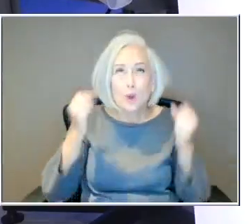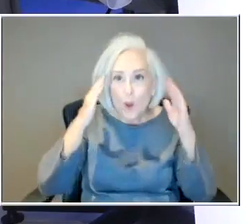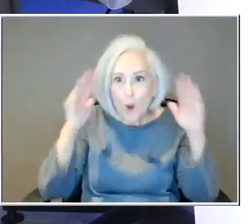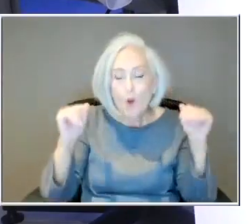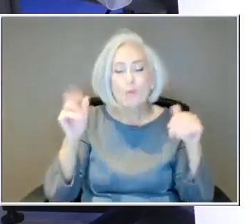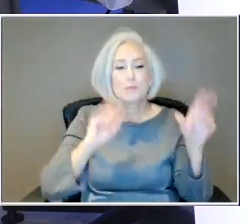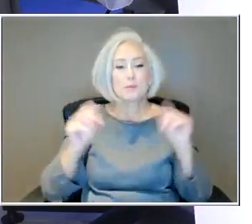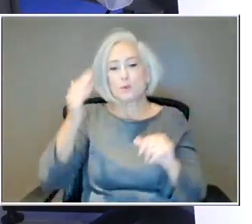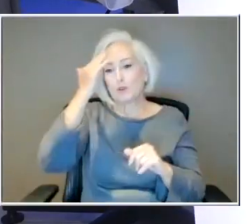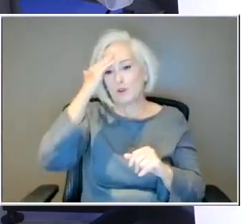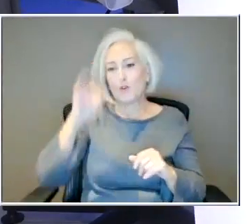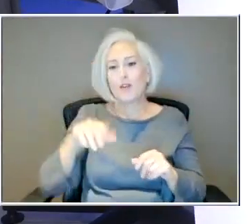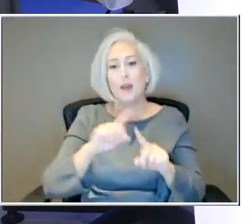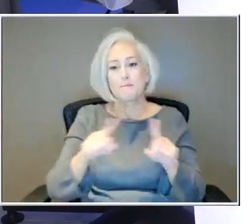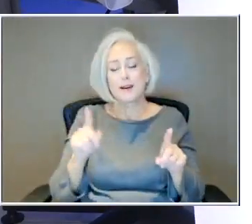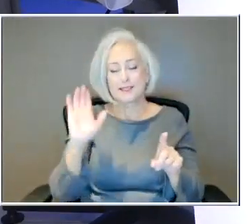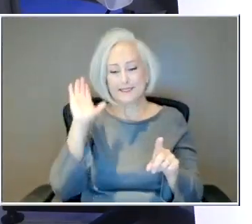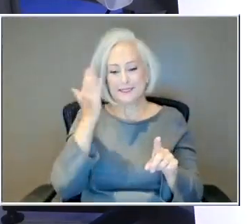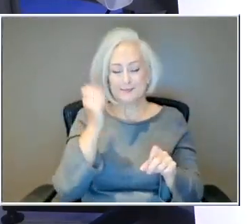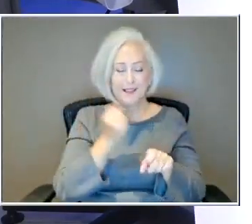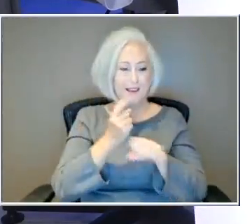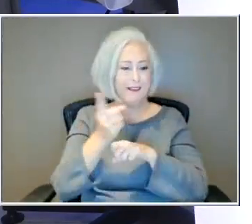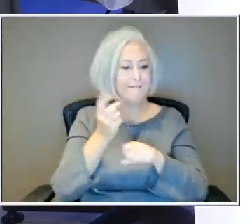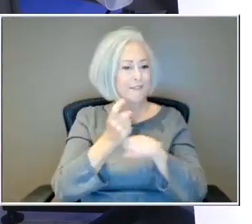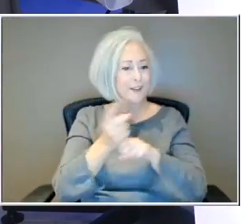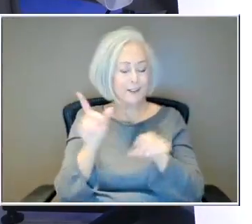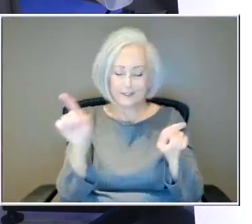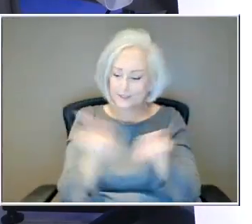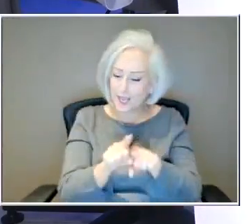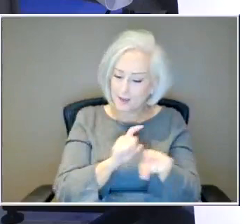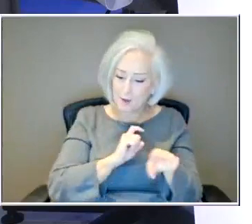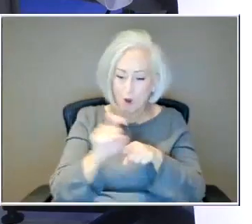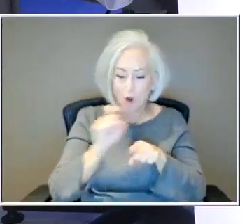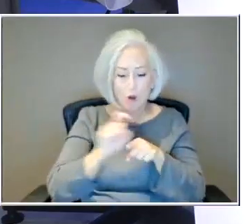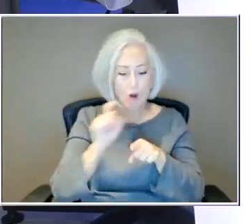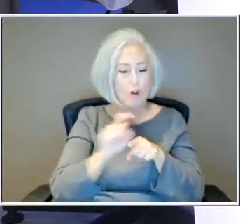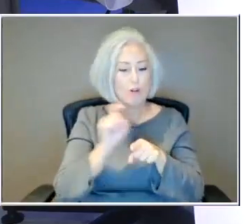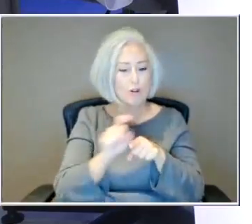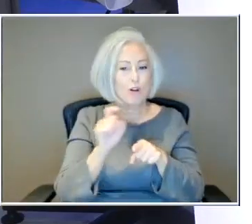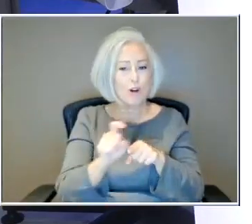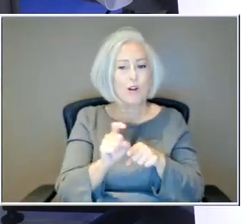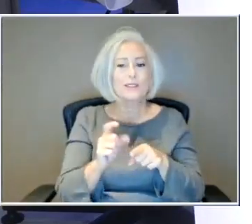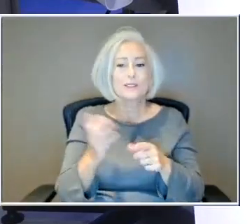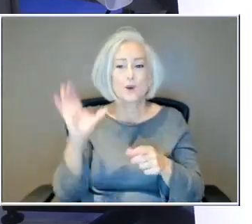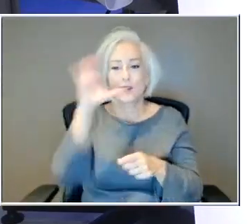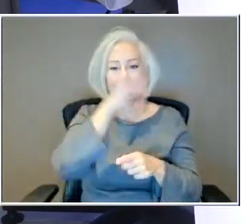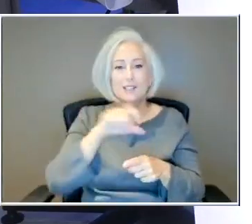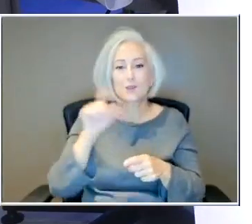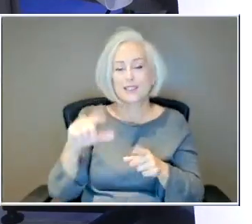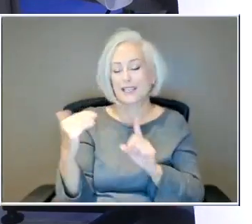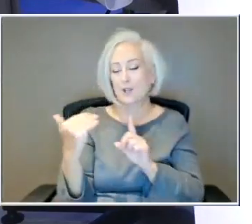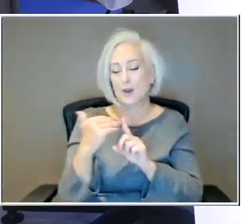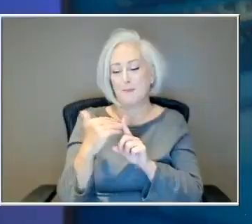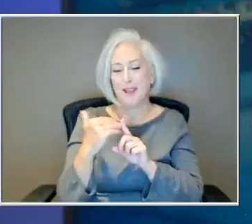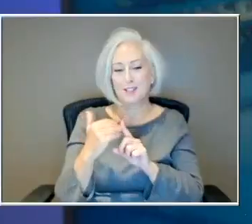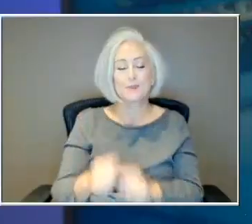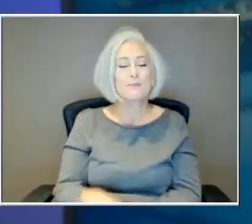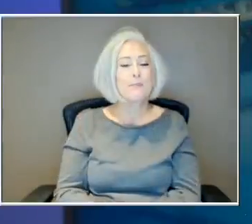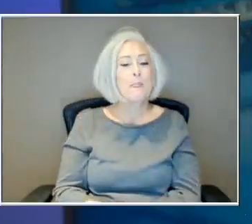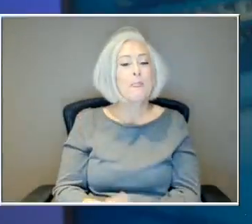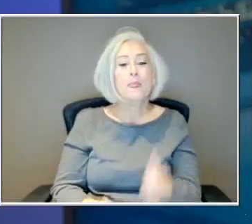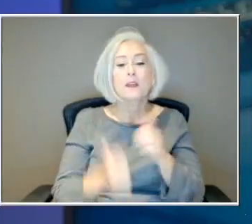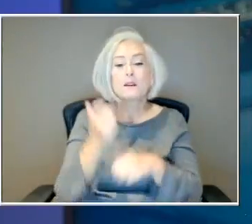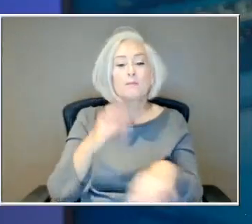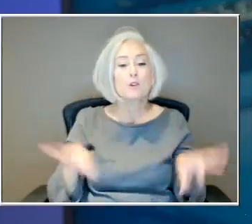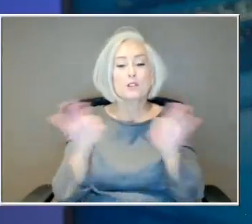getting calls year after year after year, apparently we don't, and we need this annual reminder. What is the biggest takeaway? I think